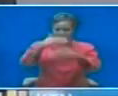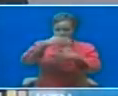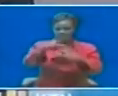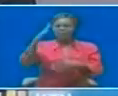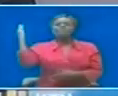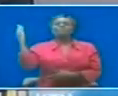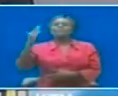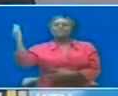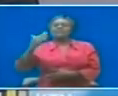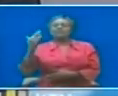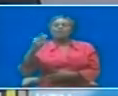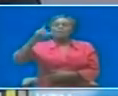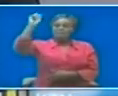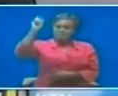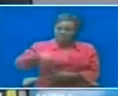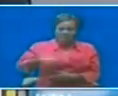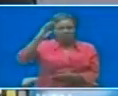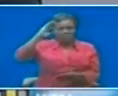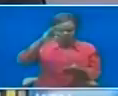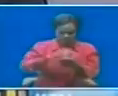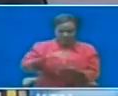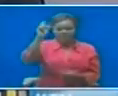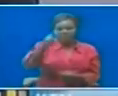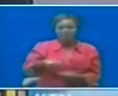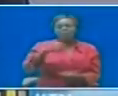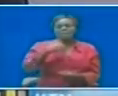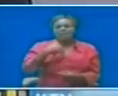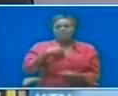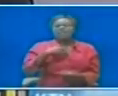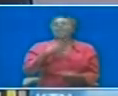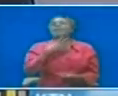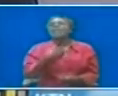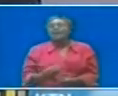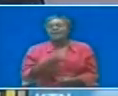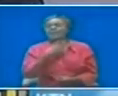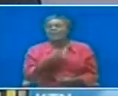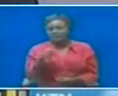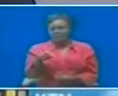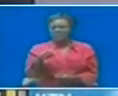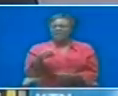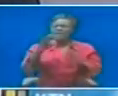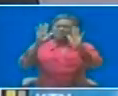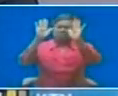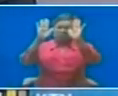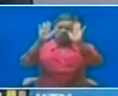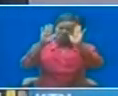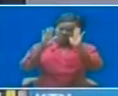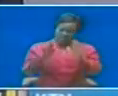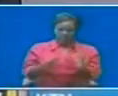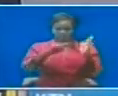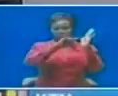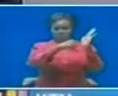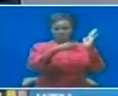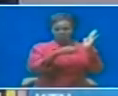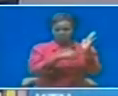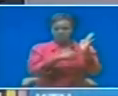presentation? You have to be believable and you have to be likable. Likeability is one key attribute that